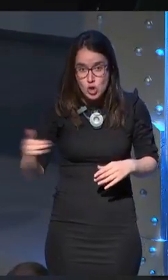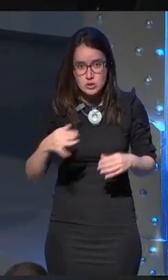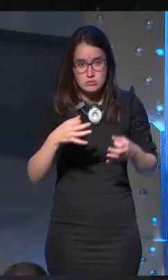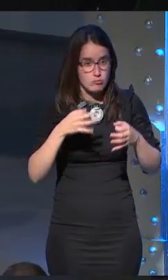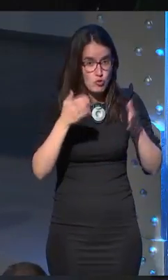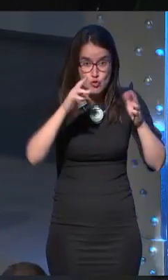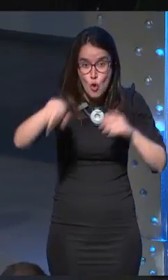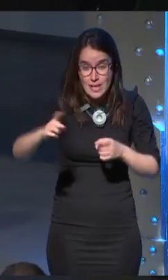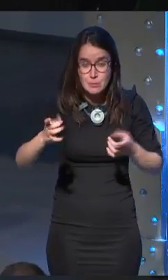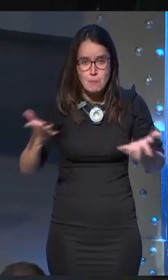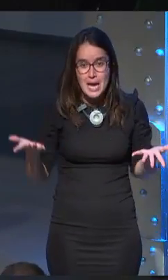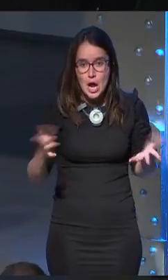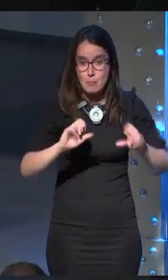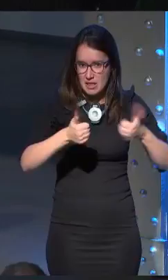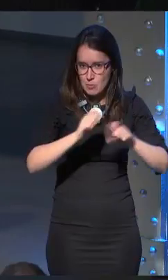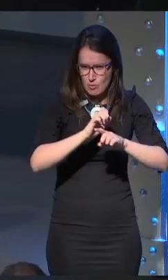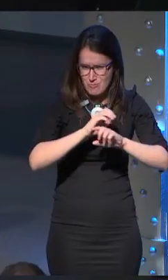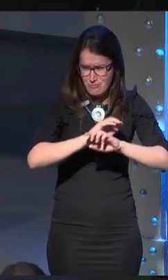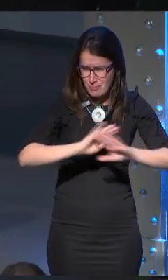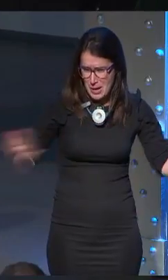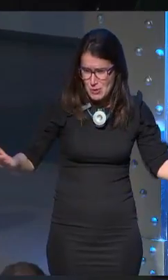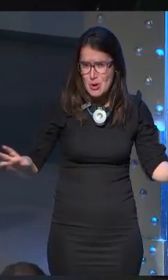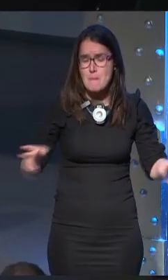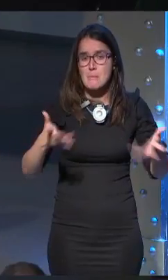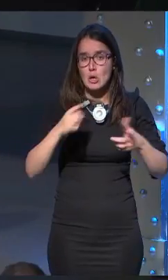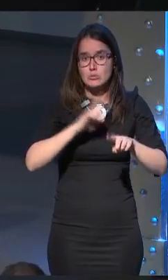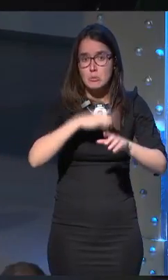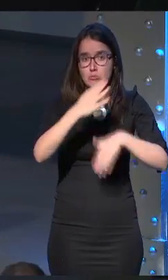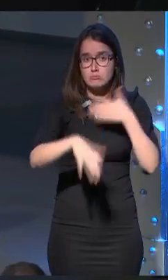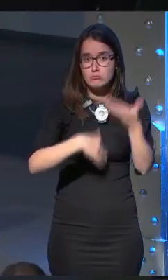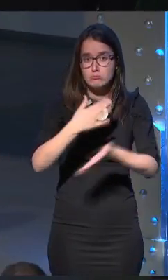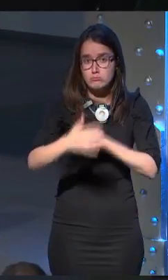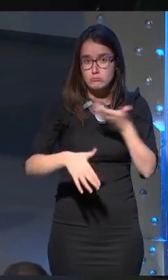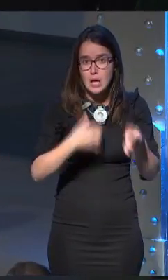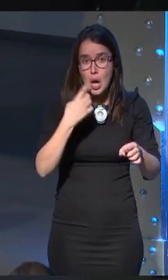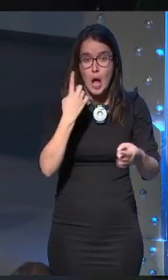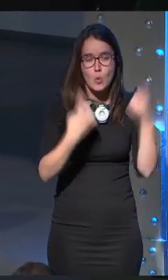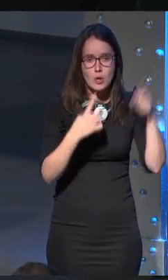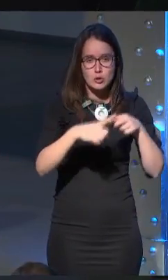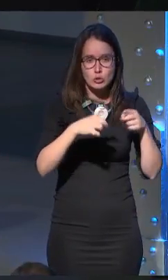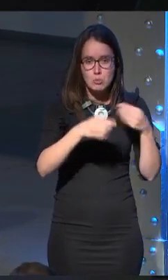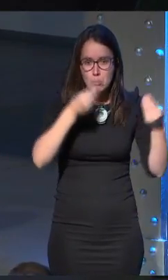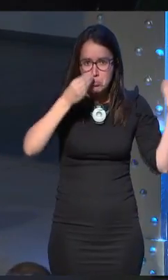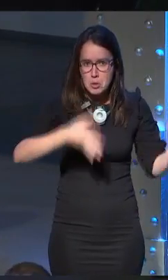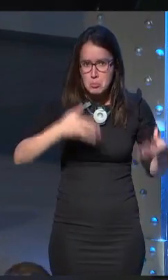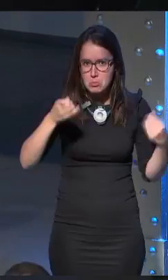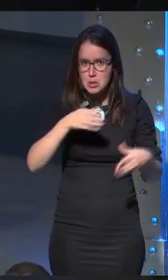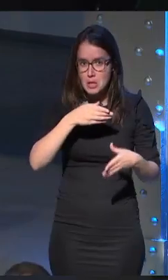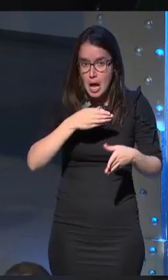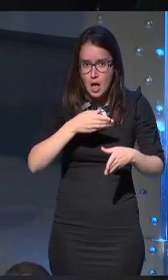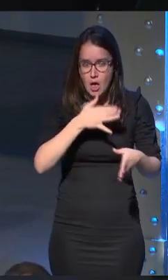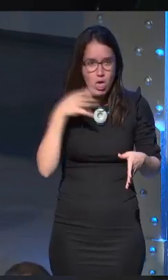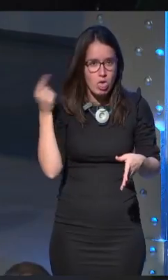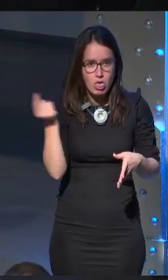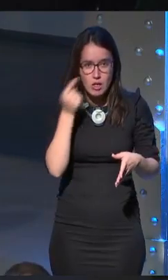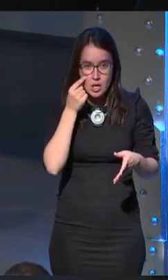beginning. But eventually, I got pretty good at things. And, it involved not giving up. I